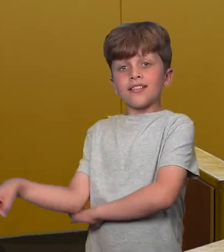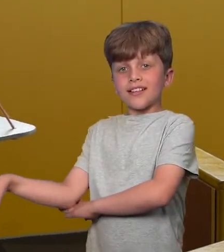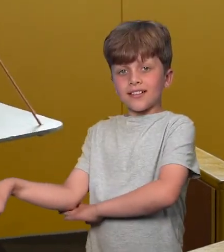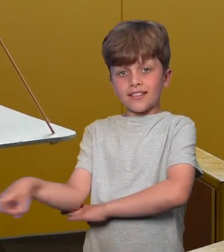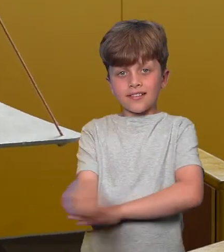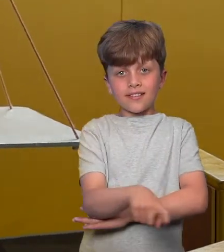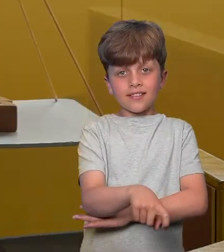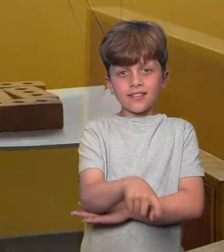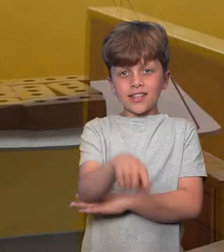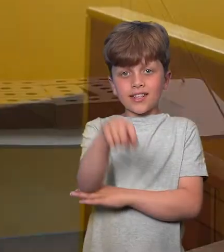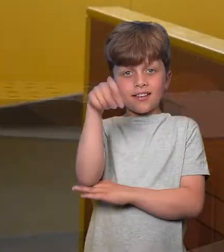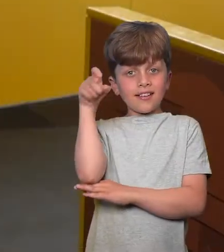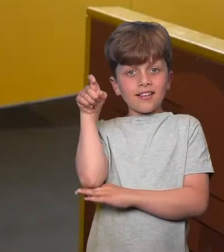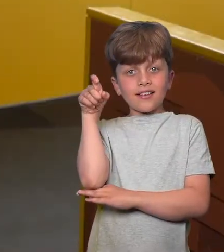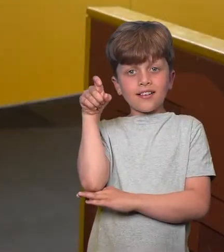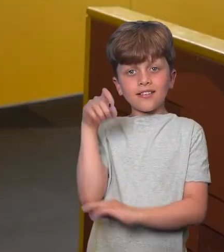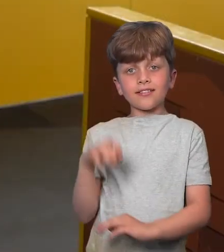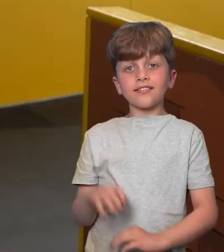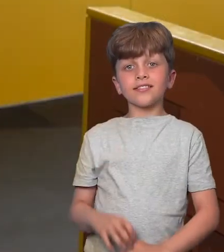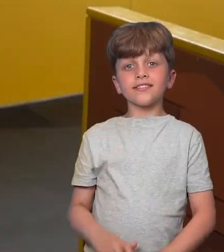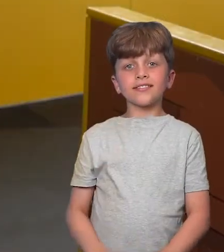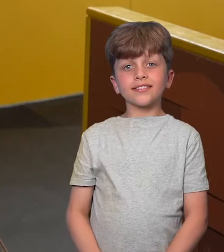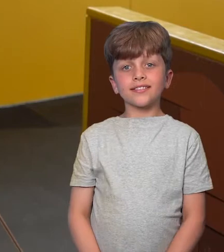I can move the crane and the hook up.